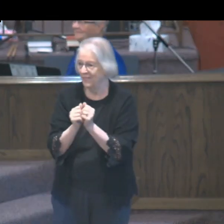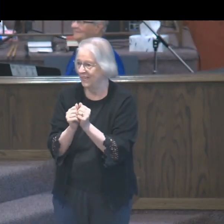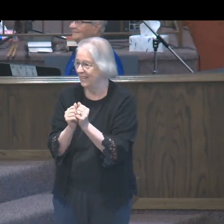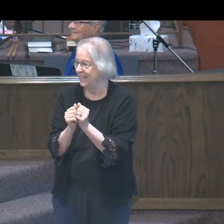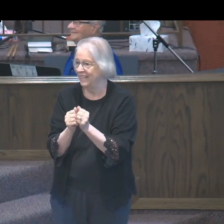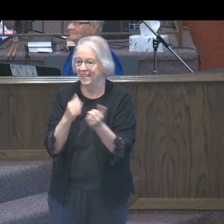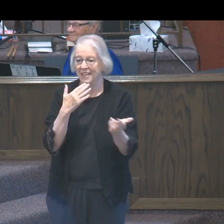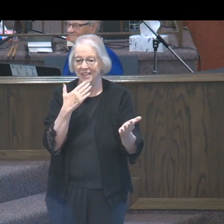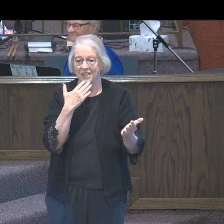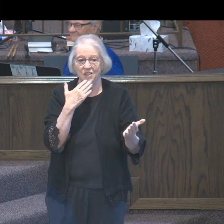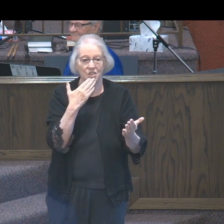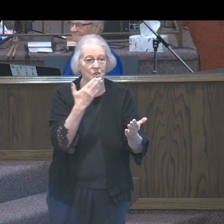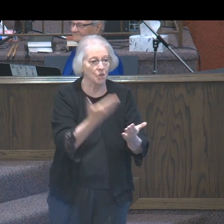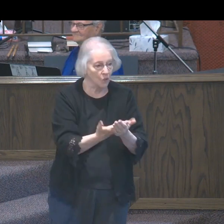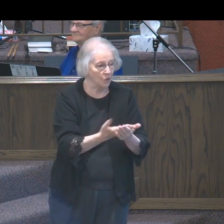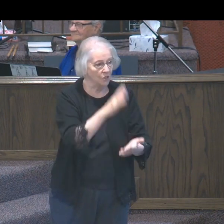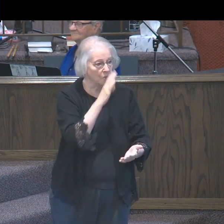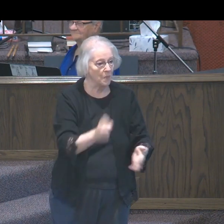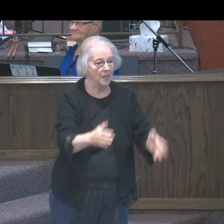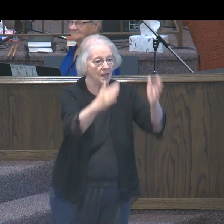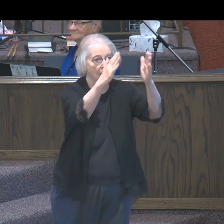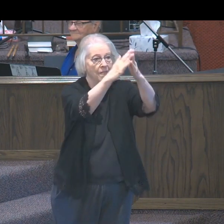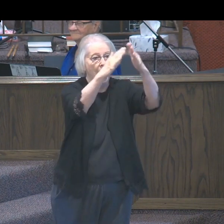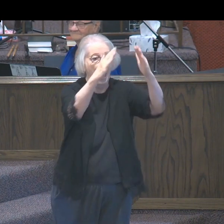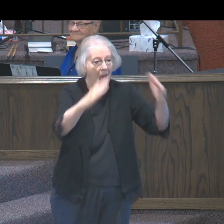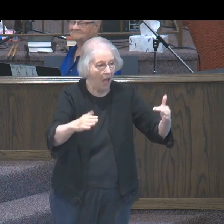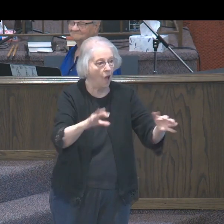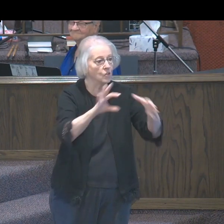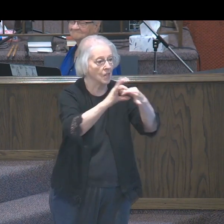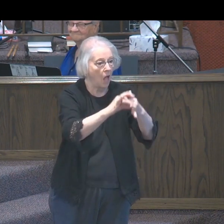It is good to be in the house of the Lord together as we